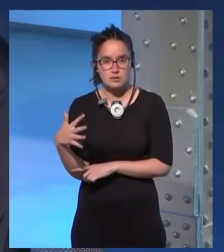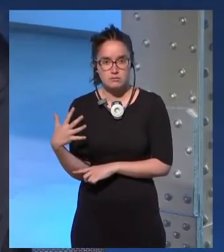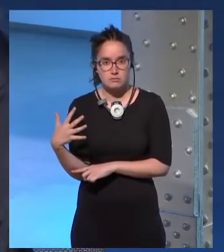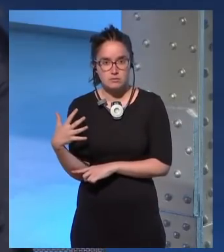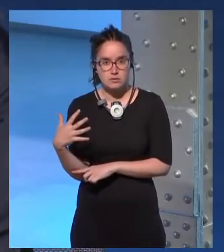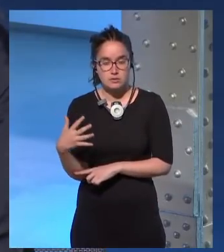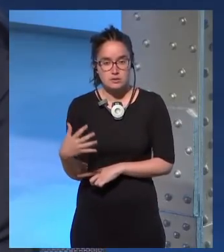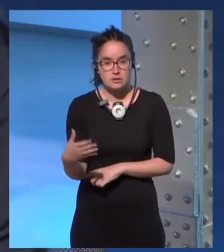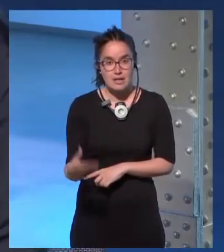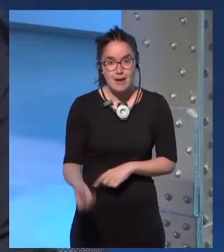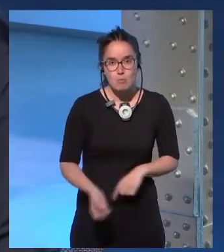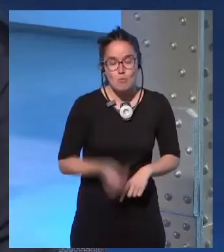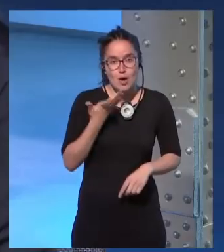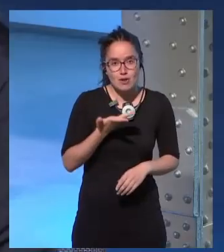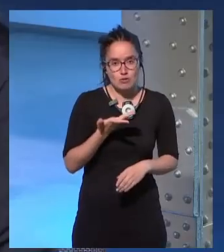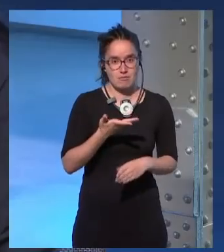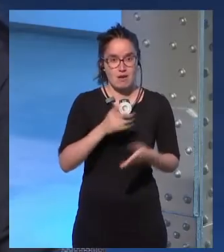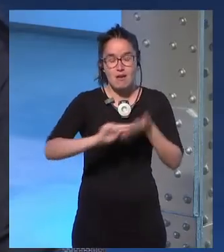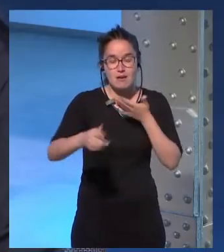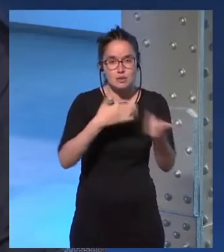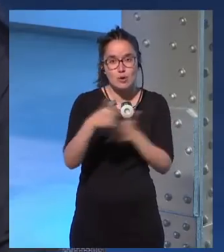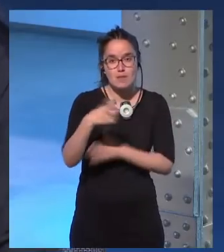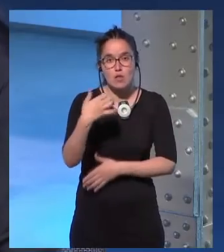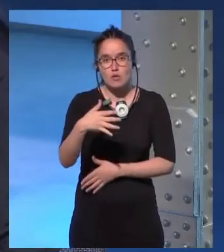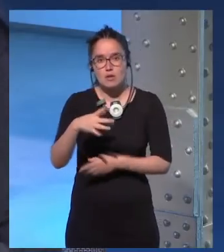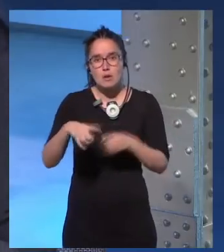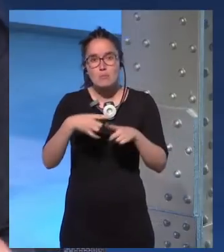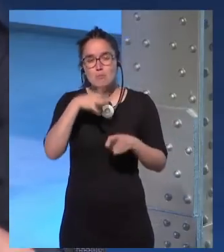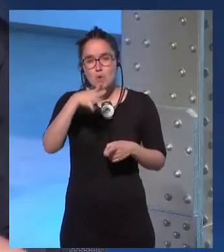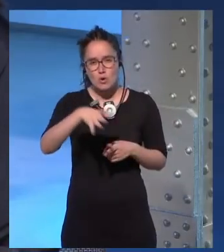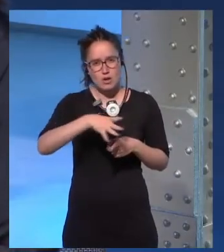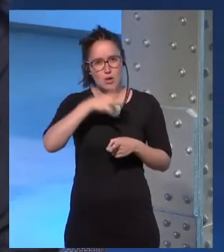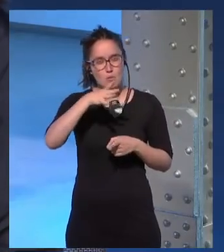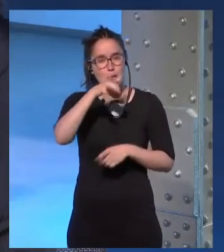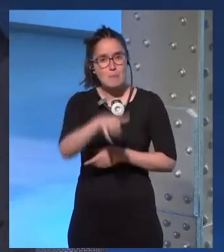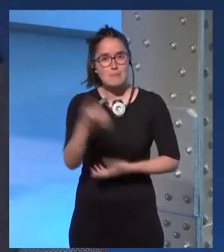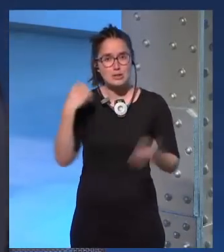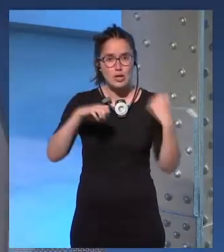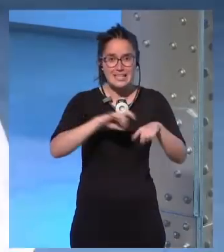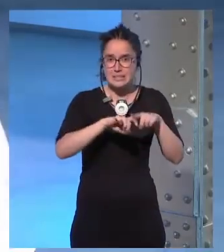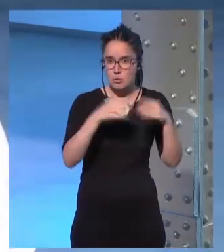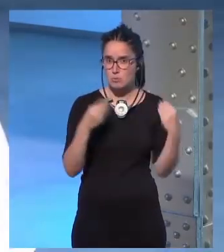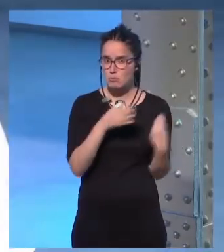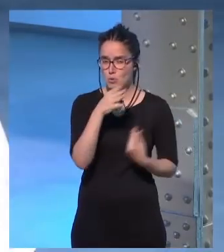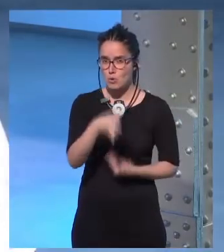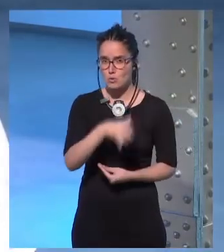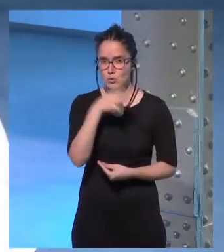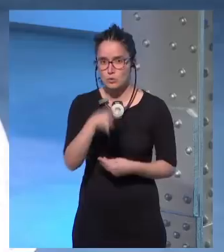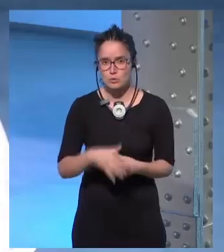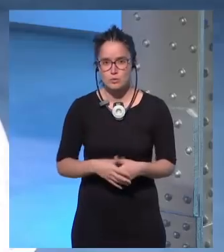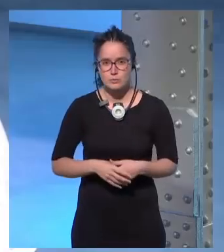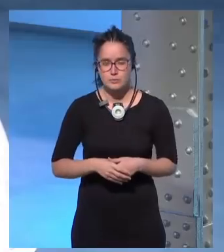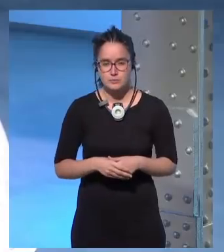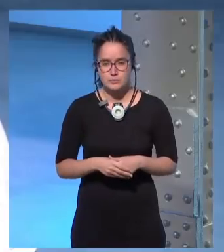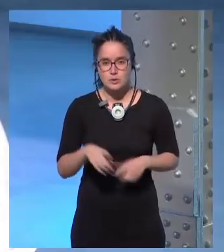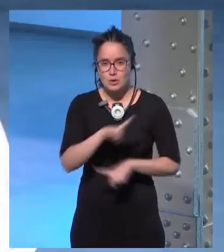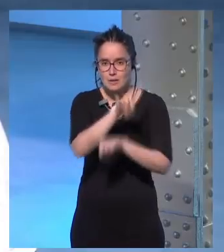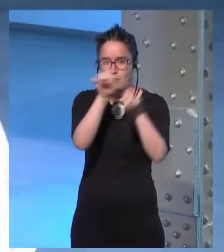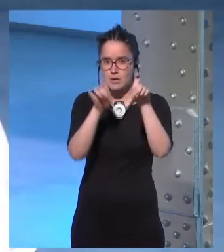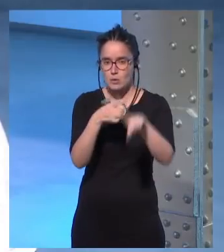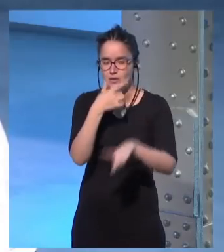of all, where does this girl Kameron come from? Why does she want to write, and why are